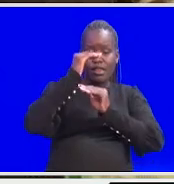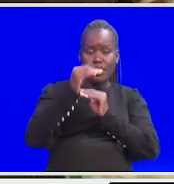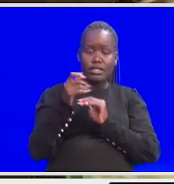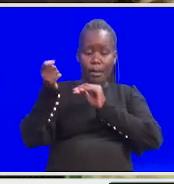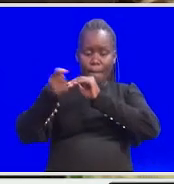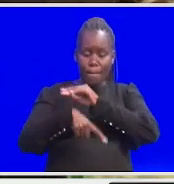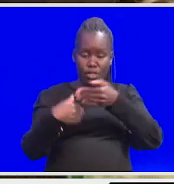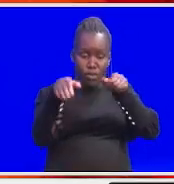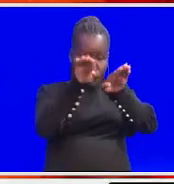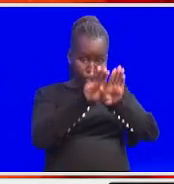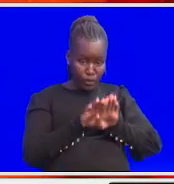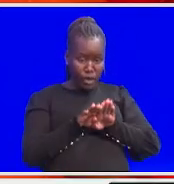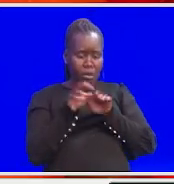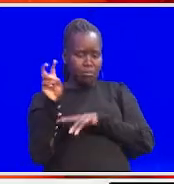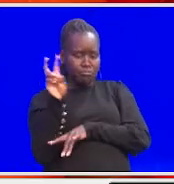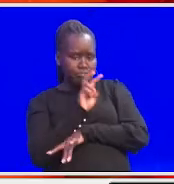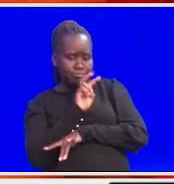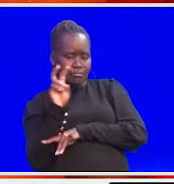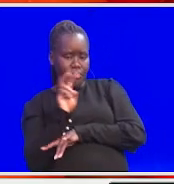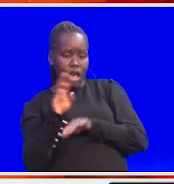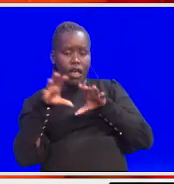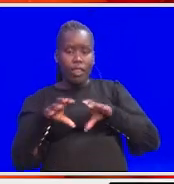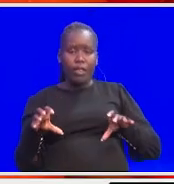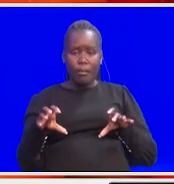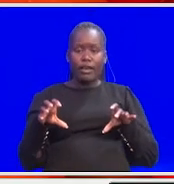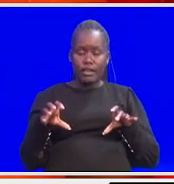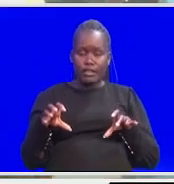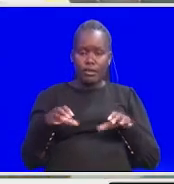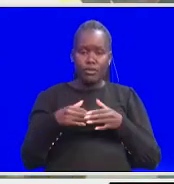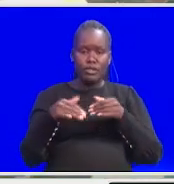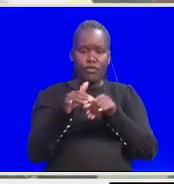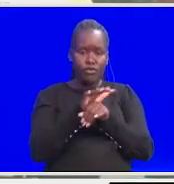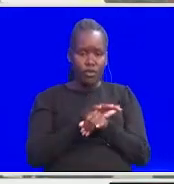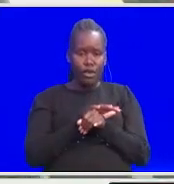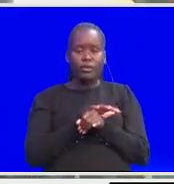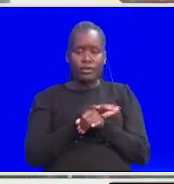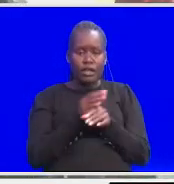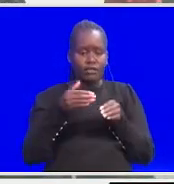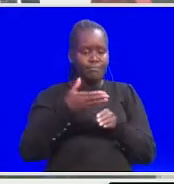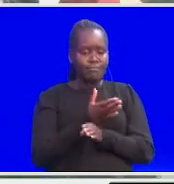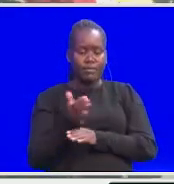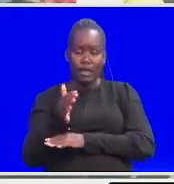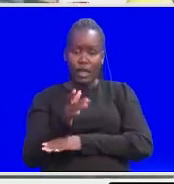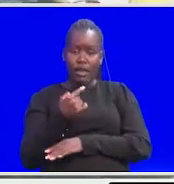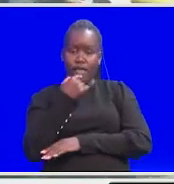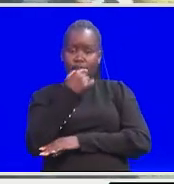month, with close supervision, the market wars will be subdued with diversion. Ibakside, 14.